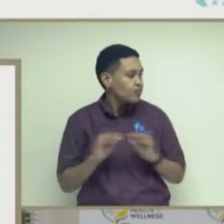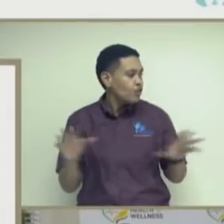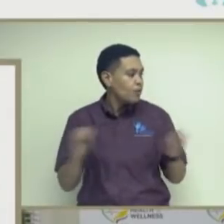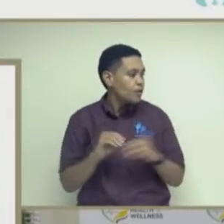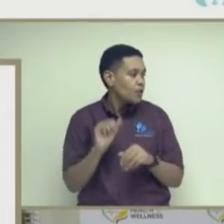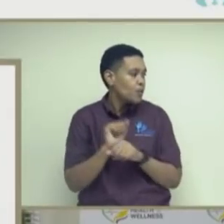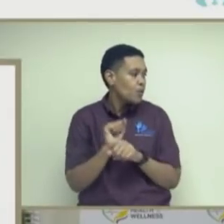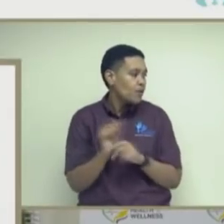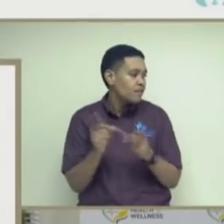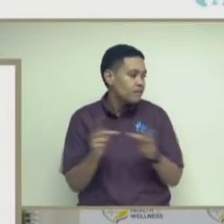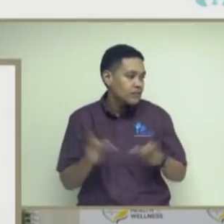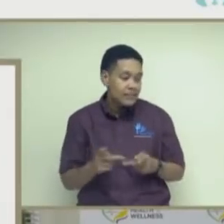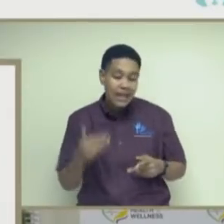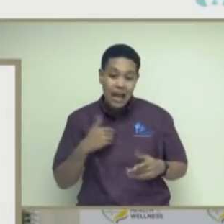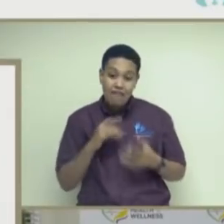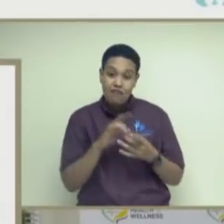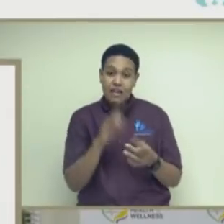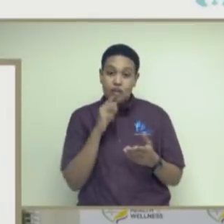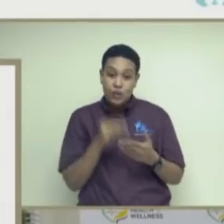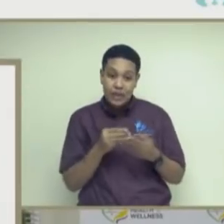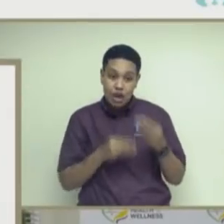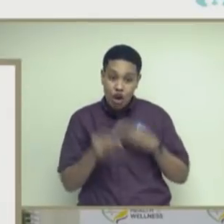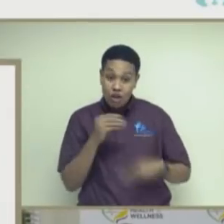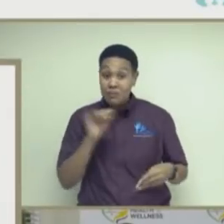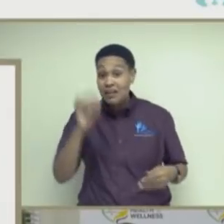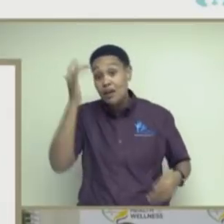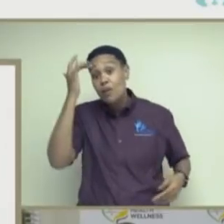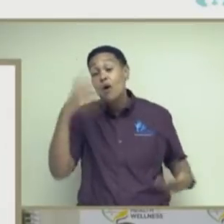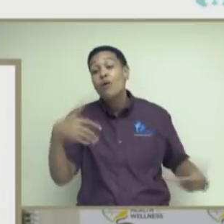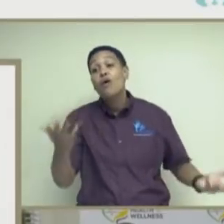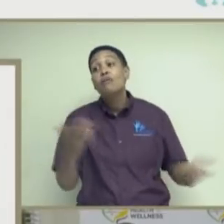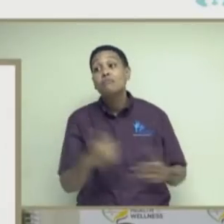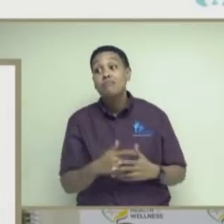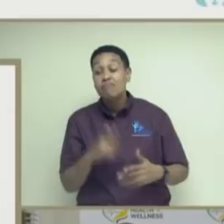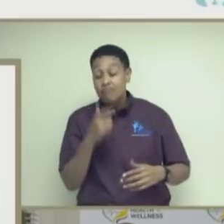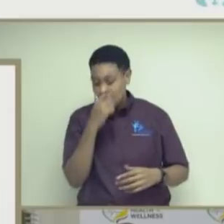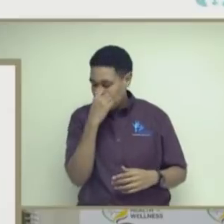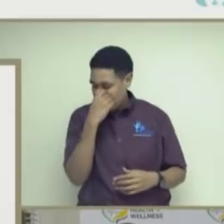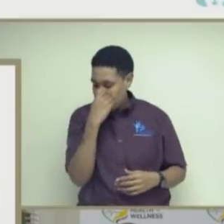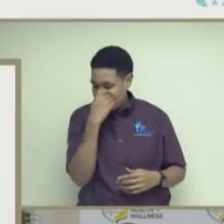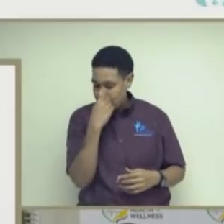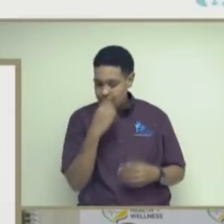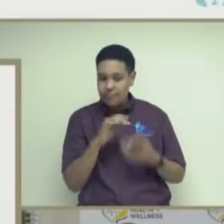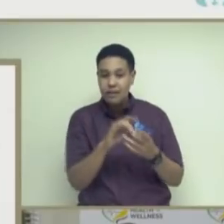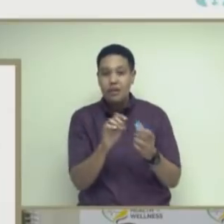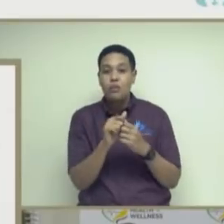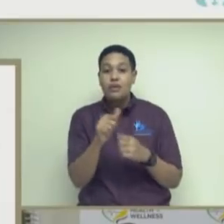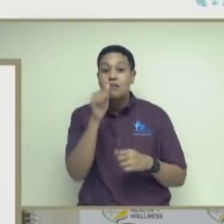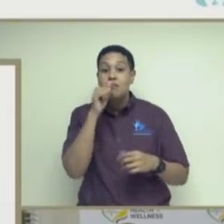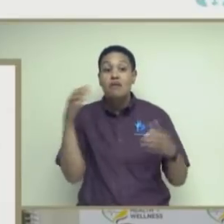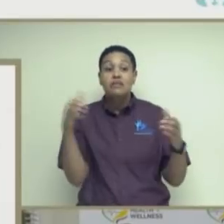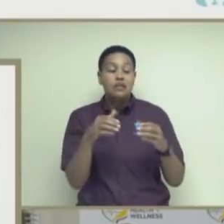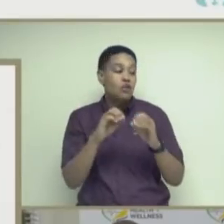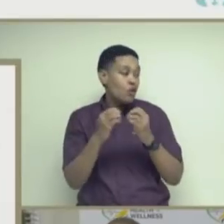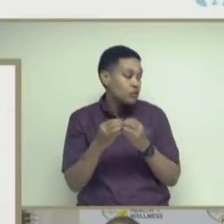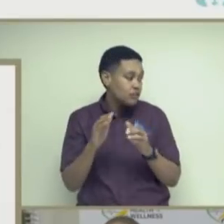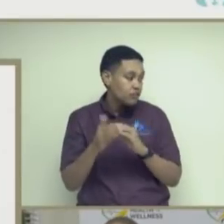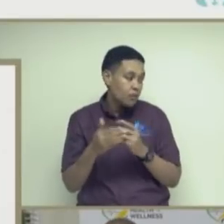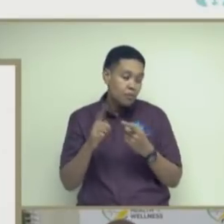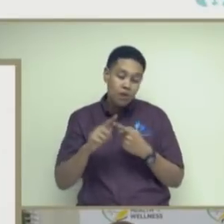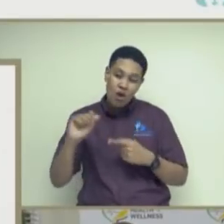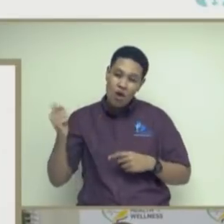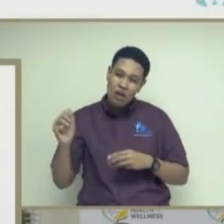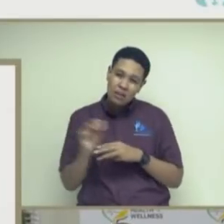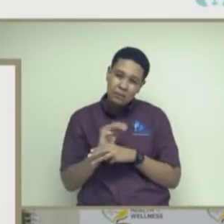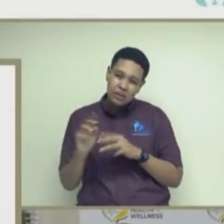work facilities have on the economy. And that is why, along with the private sector organization of Jamaica and other ministries,